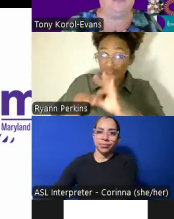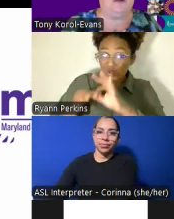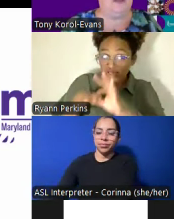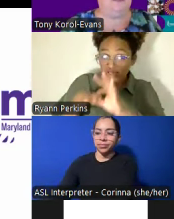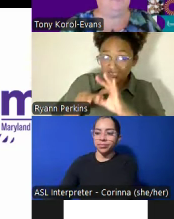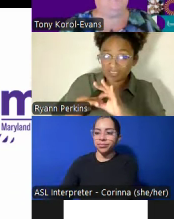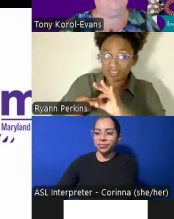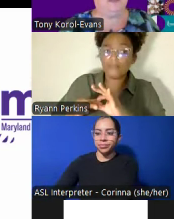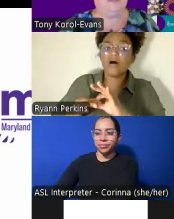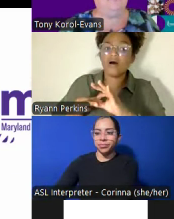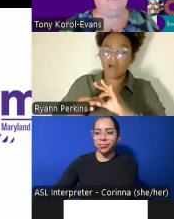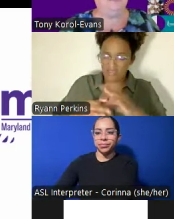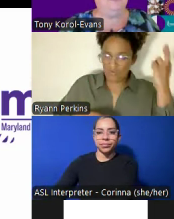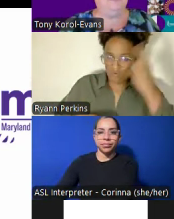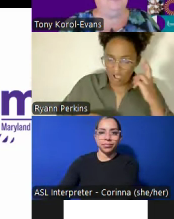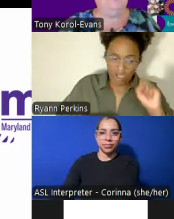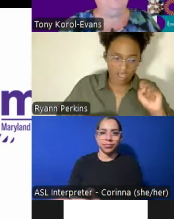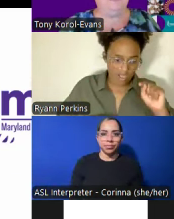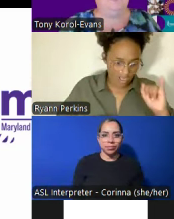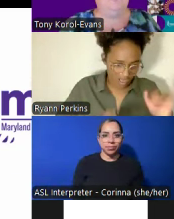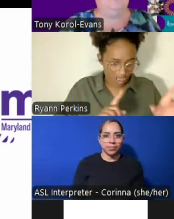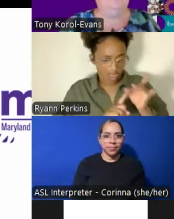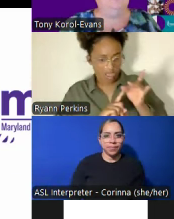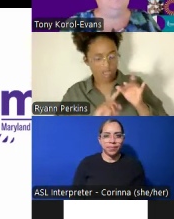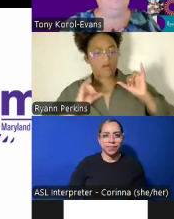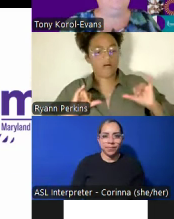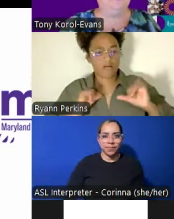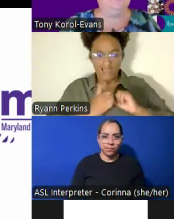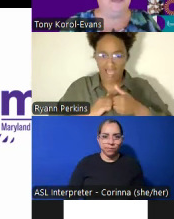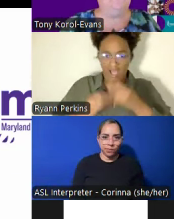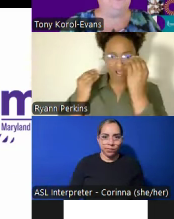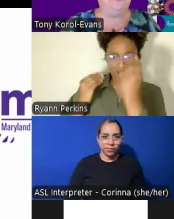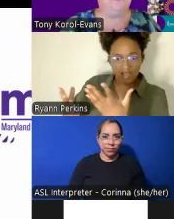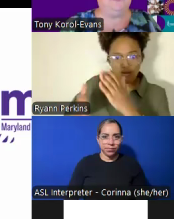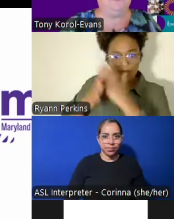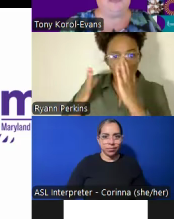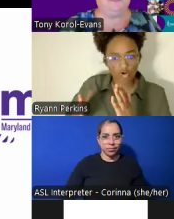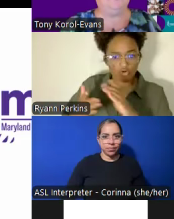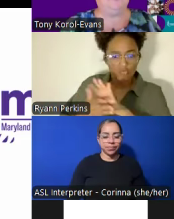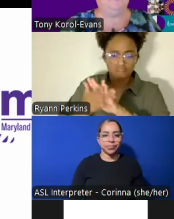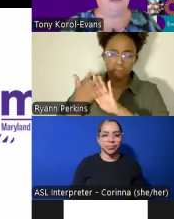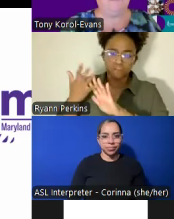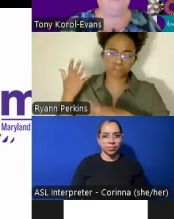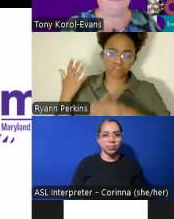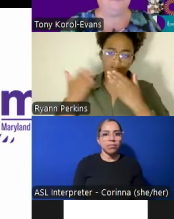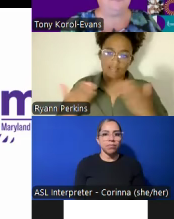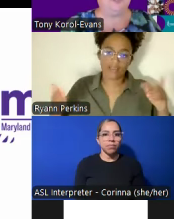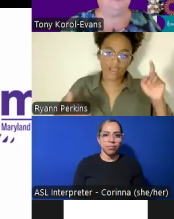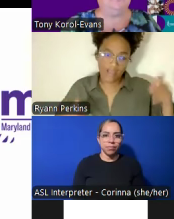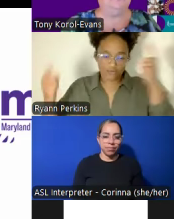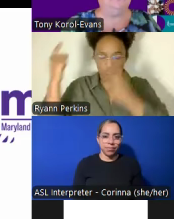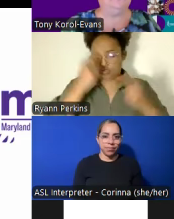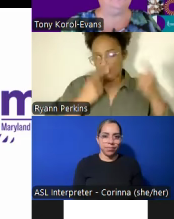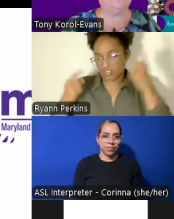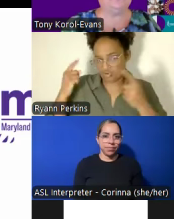partner about it, right? So there's a lot of different things that you have to